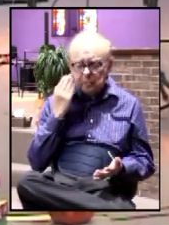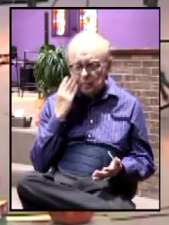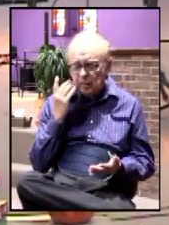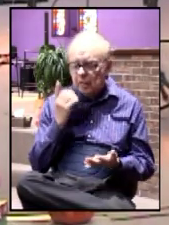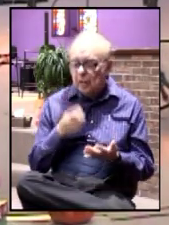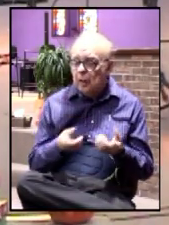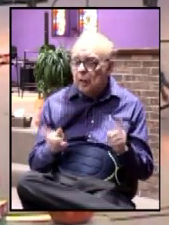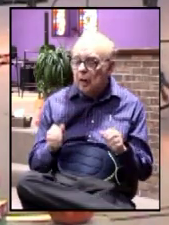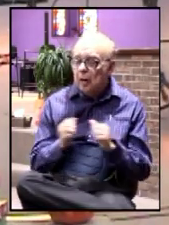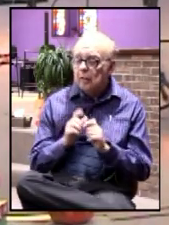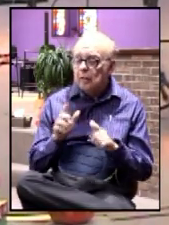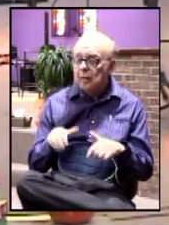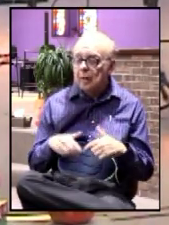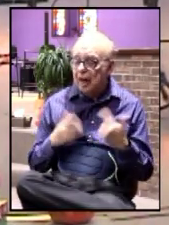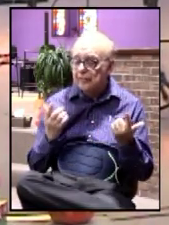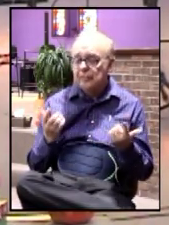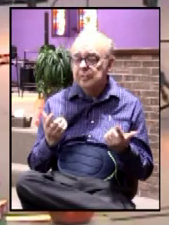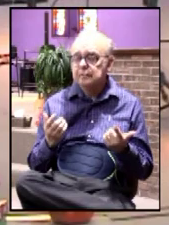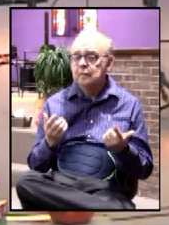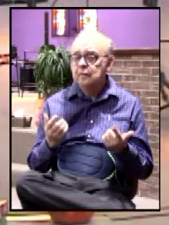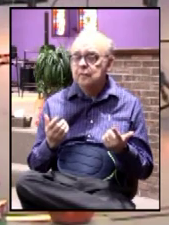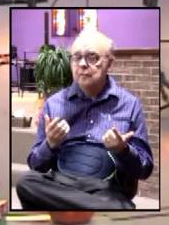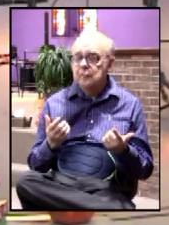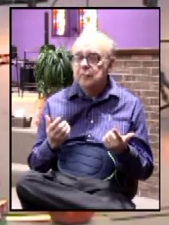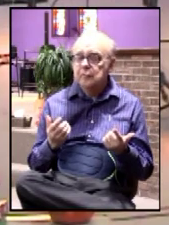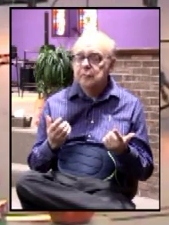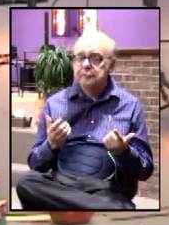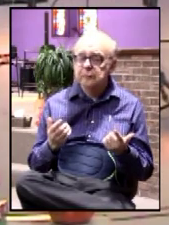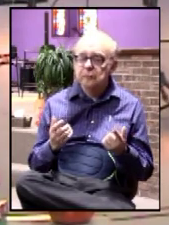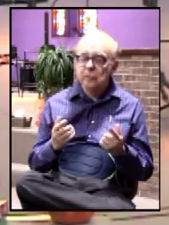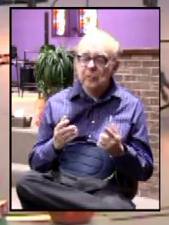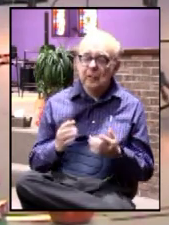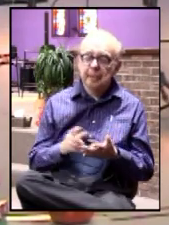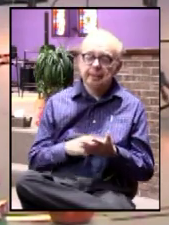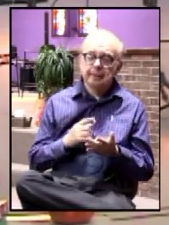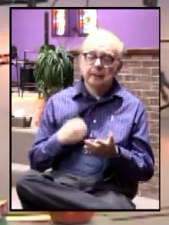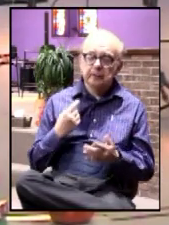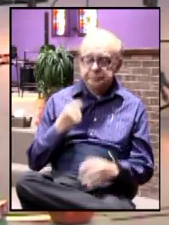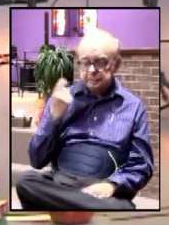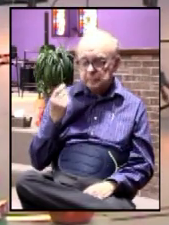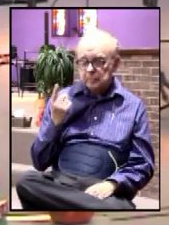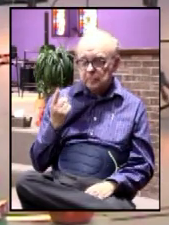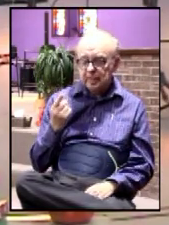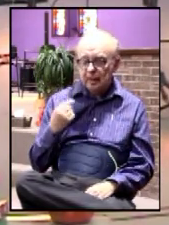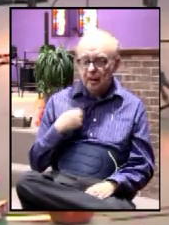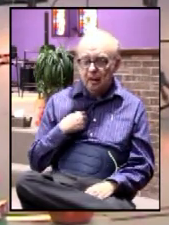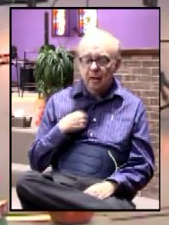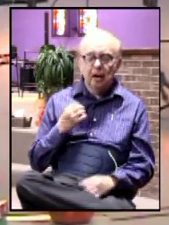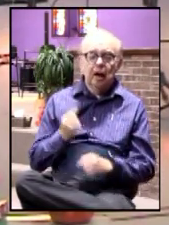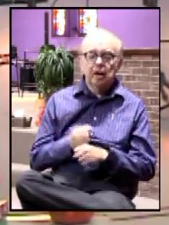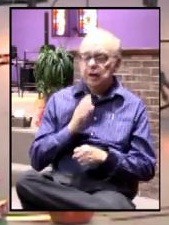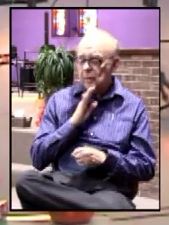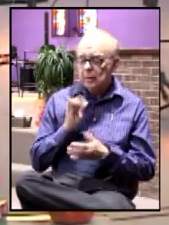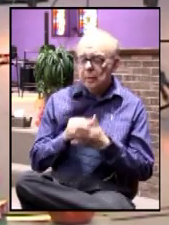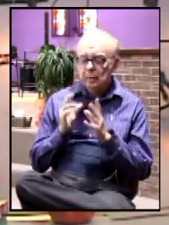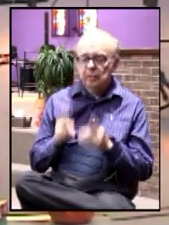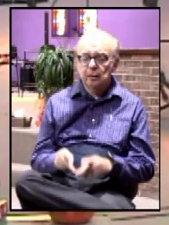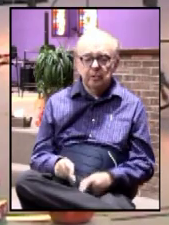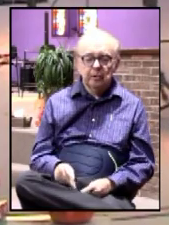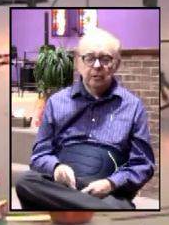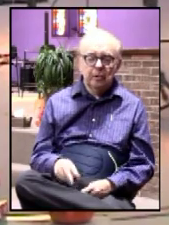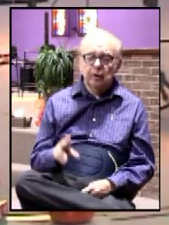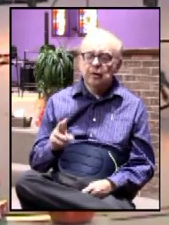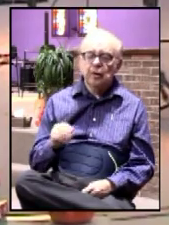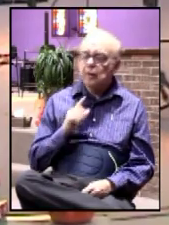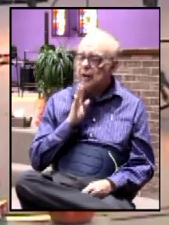You don't know what's going on in that person's life. And sometimes you think, I've got to talk to them, or I got to say something.